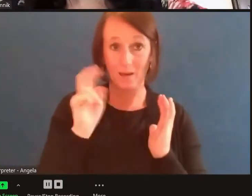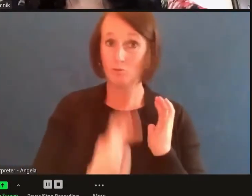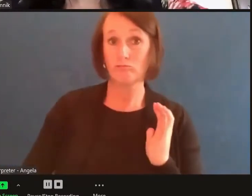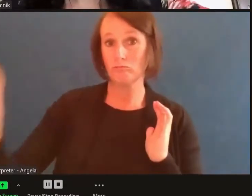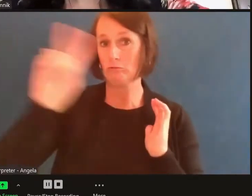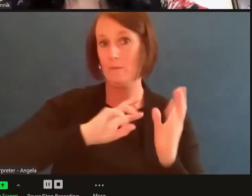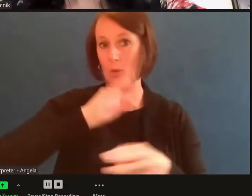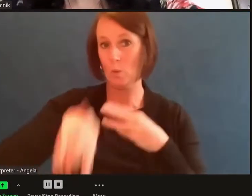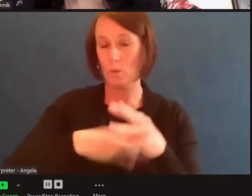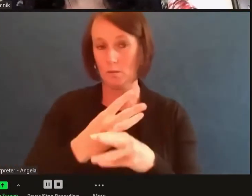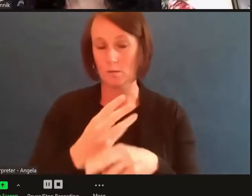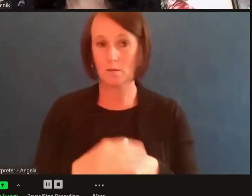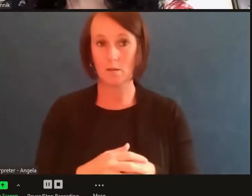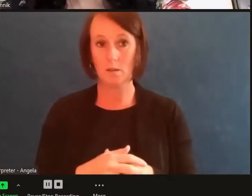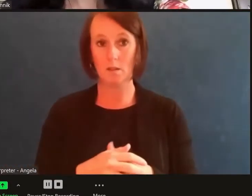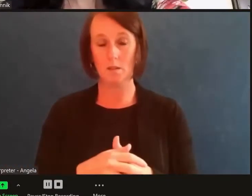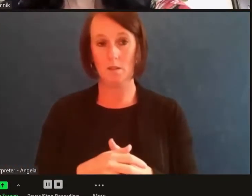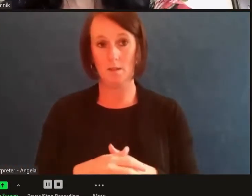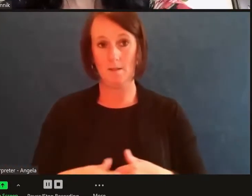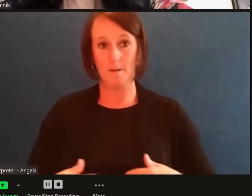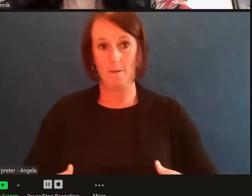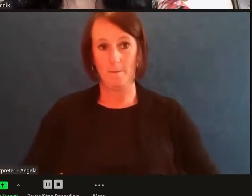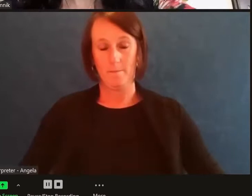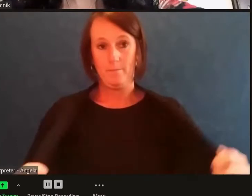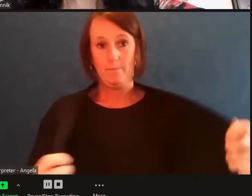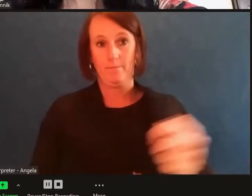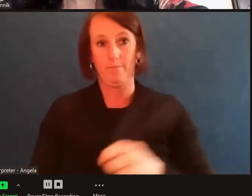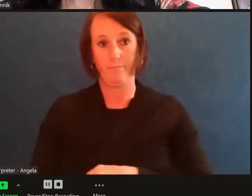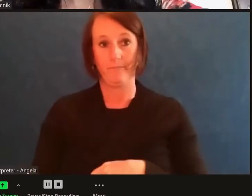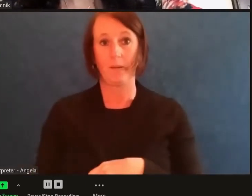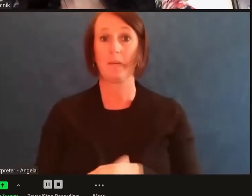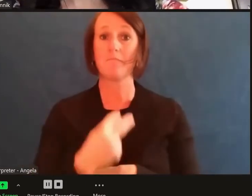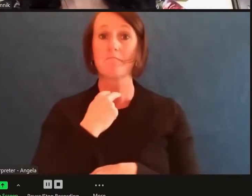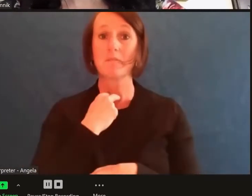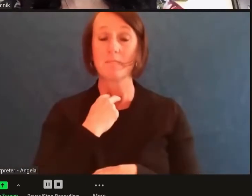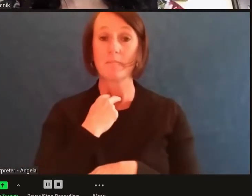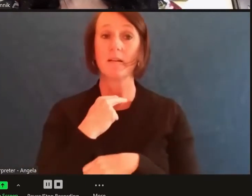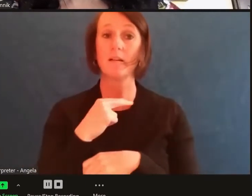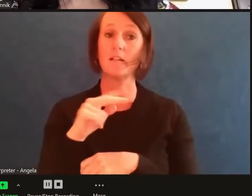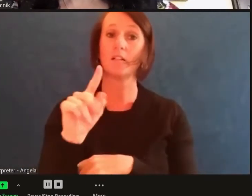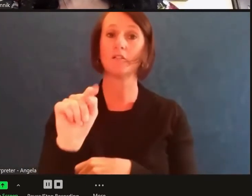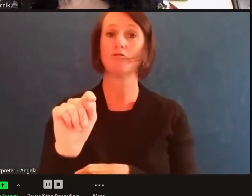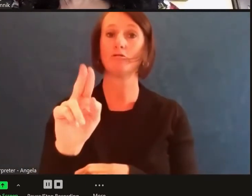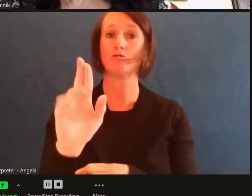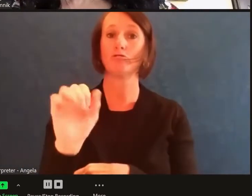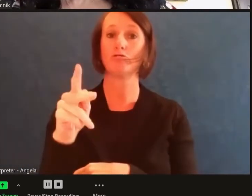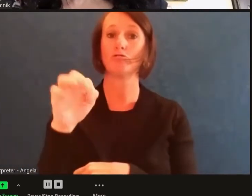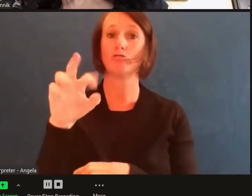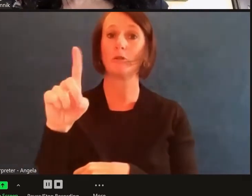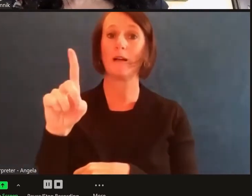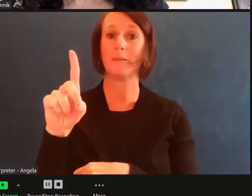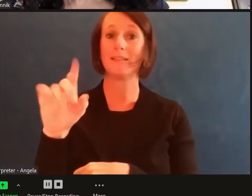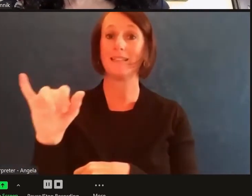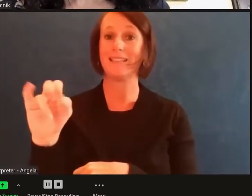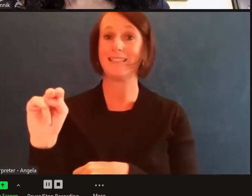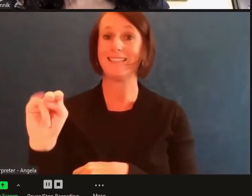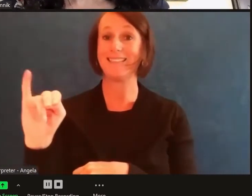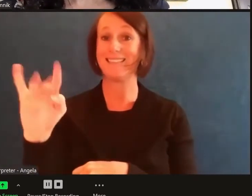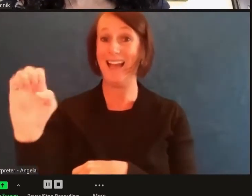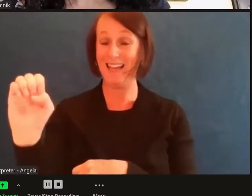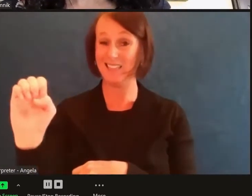With Trapped in Ice, my character was in the freezing Arctic. So I went out into my backyard with a t-shirt